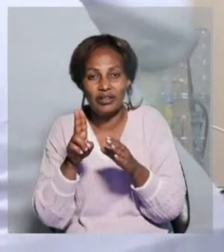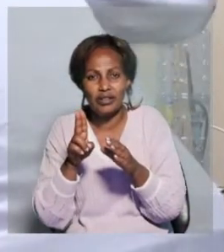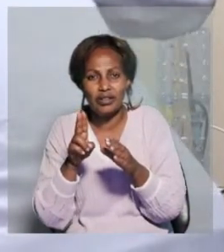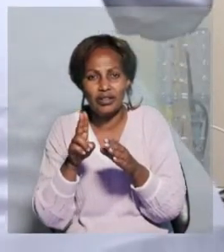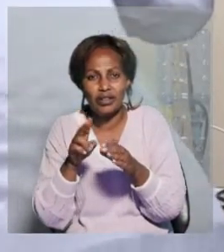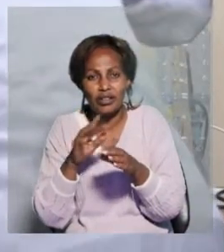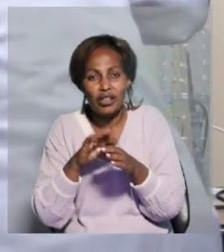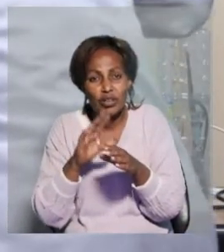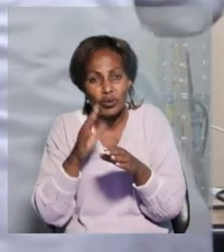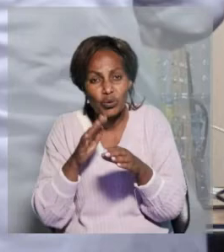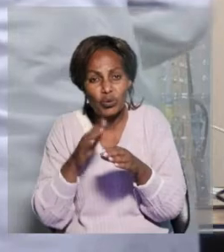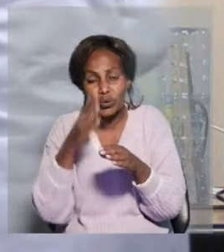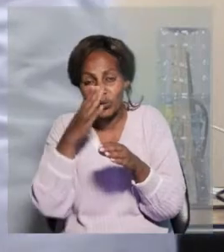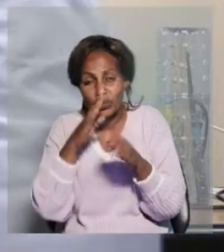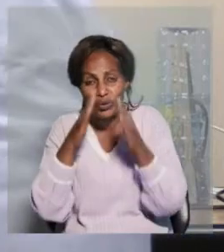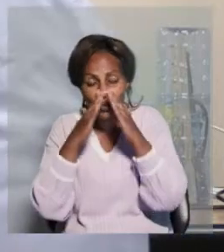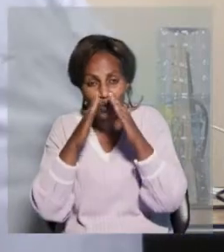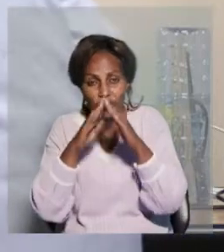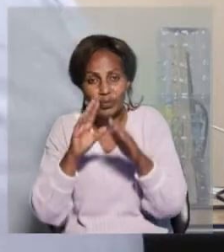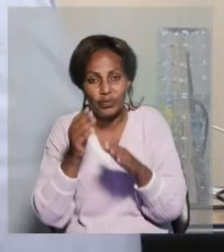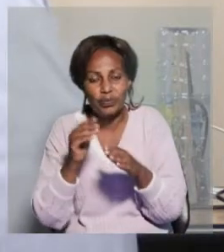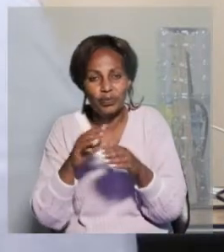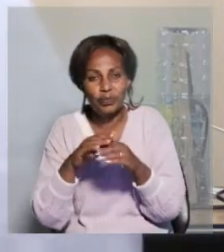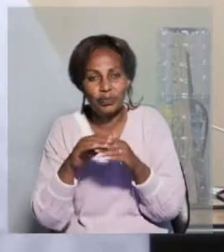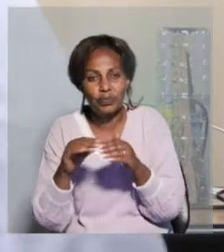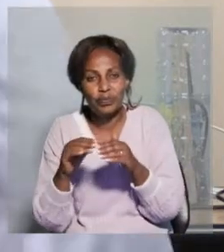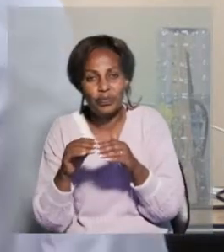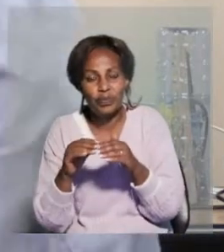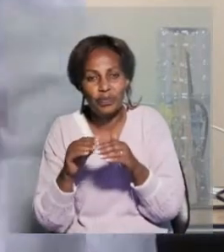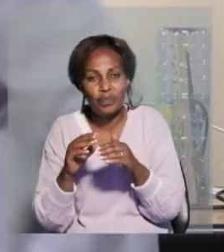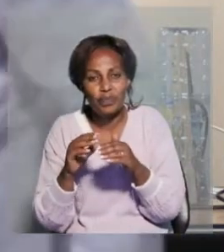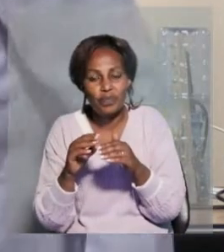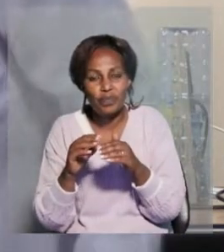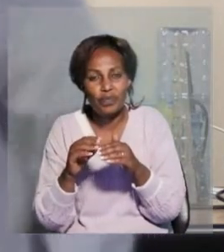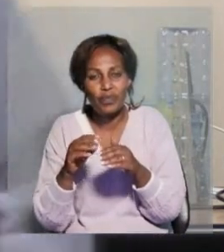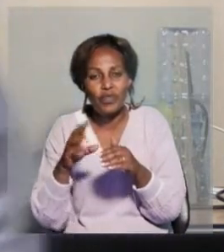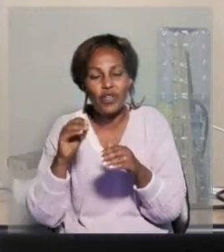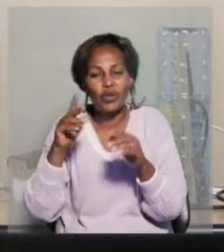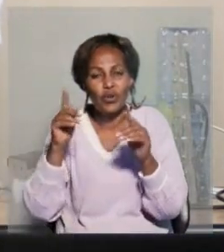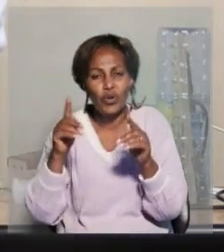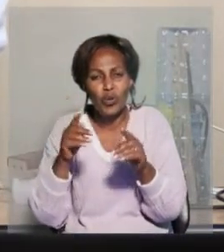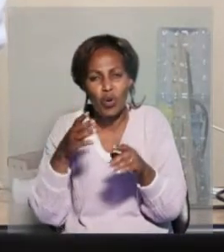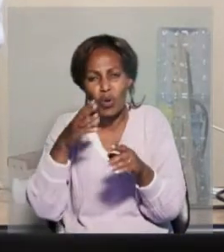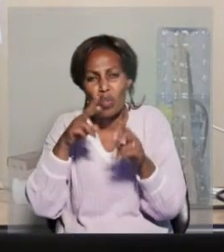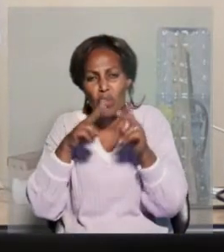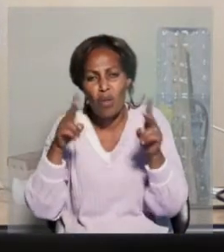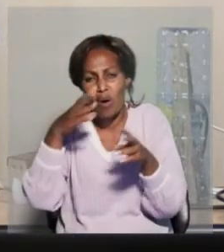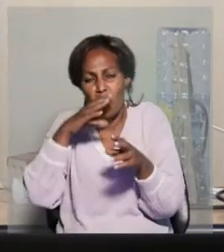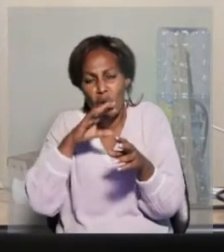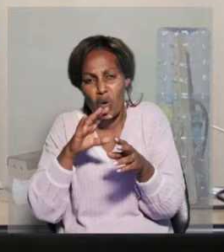I am using a tissue paper, don't worry. Okay. This is very hot.